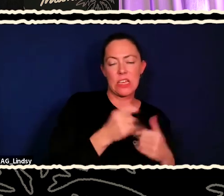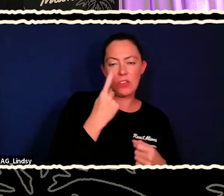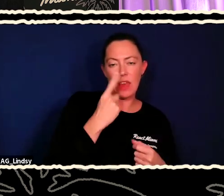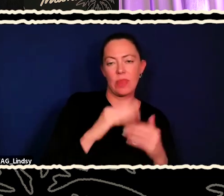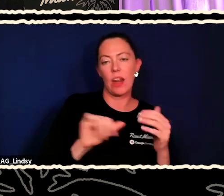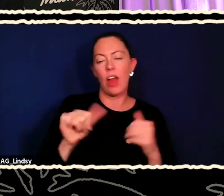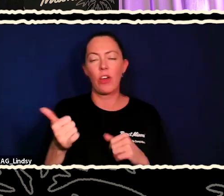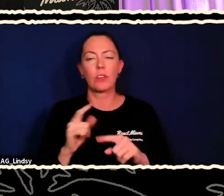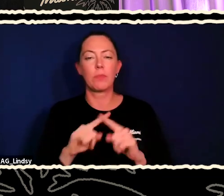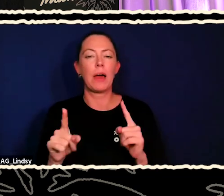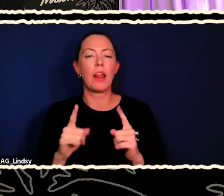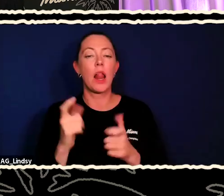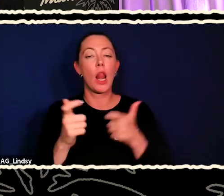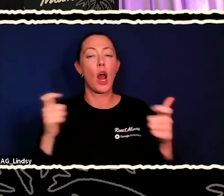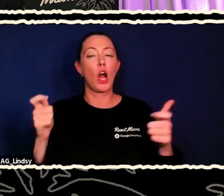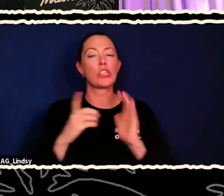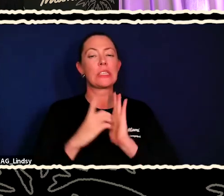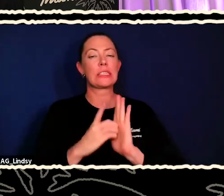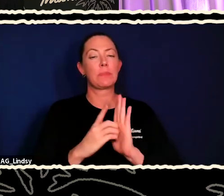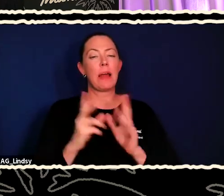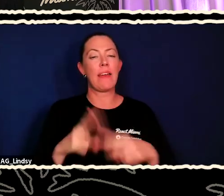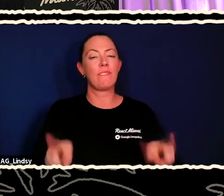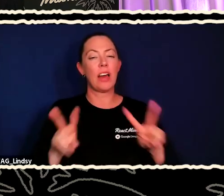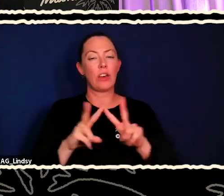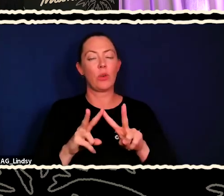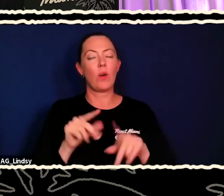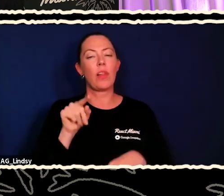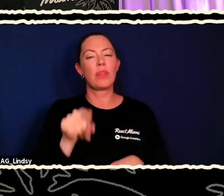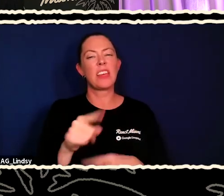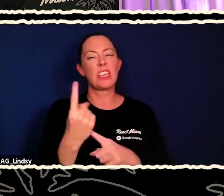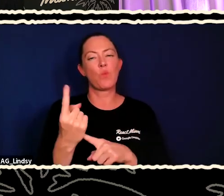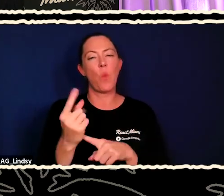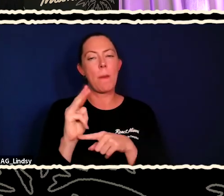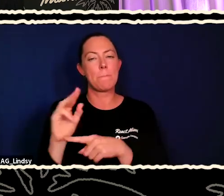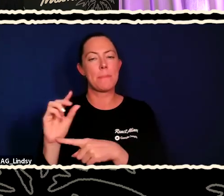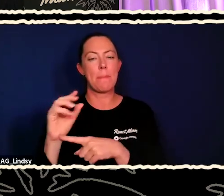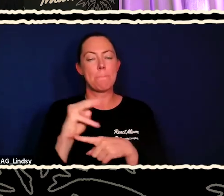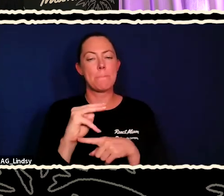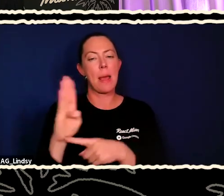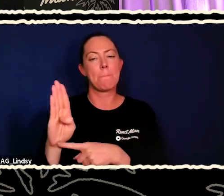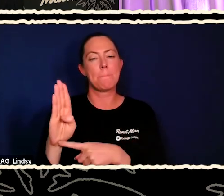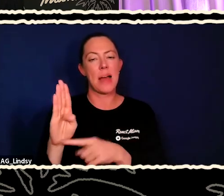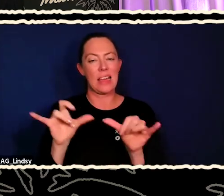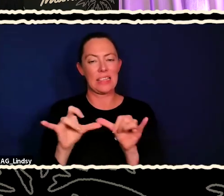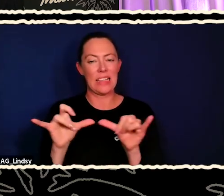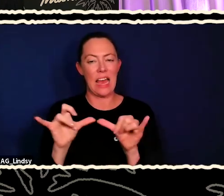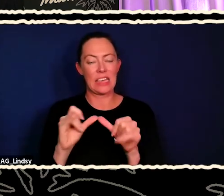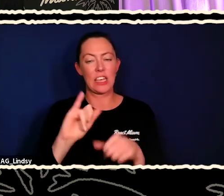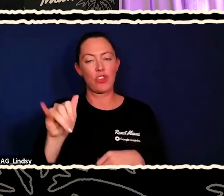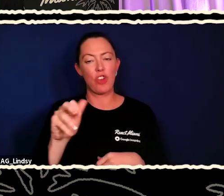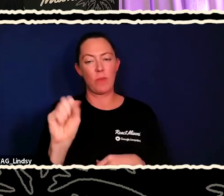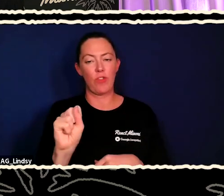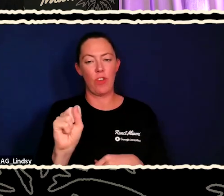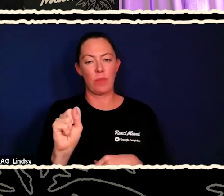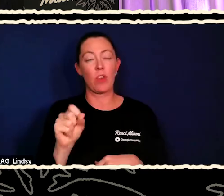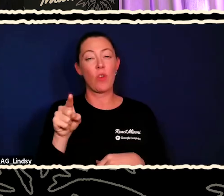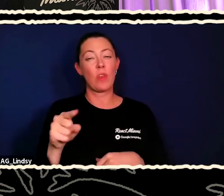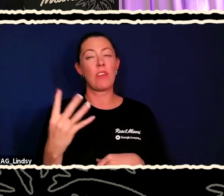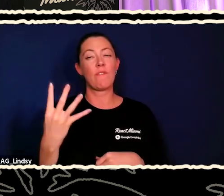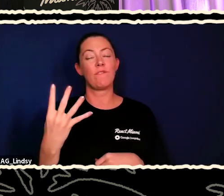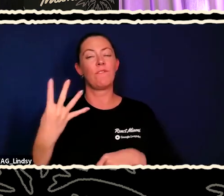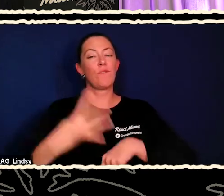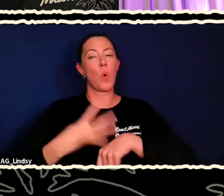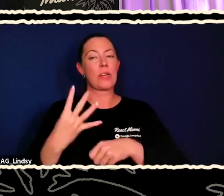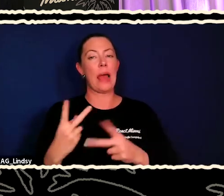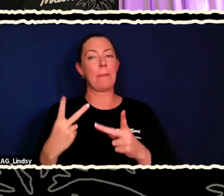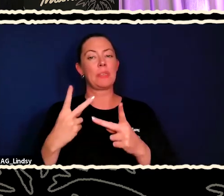display value. So this is a almost 1 megabyte sized JavaScript string literal that's 4 times duplicated in the